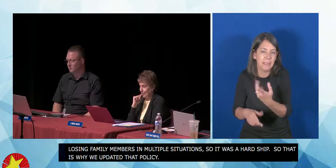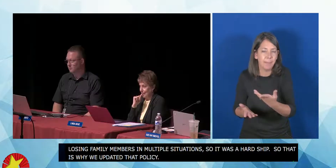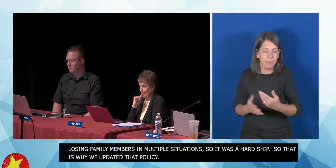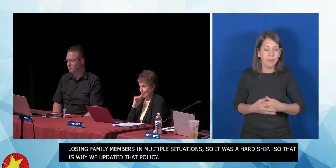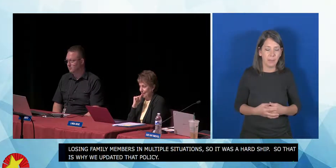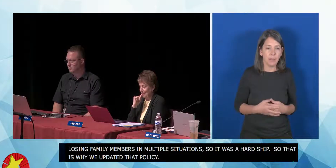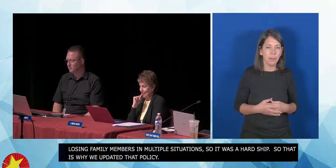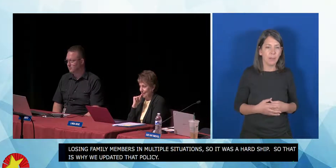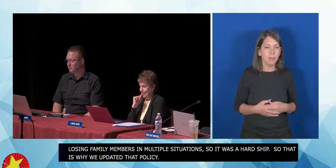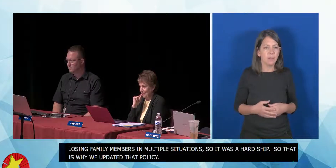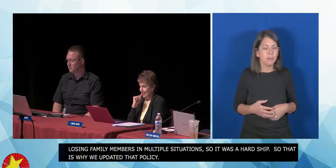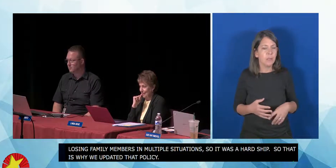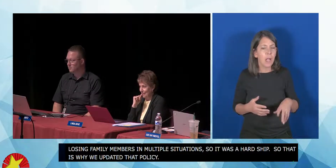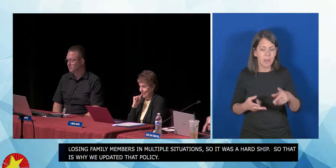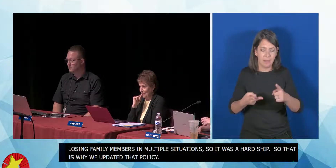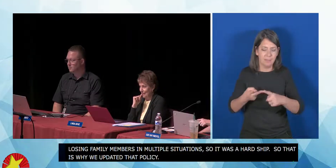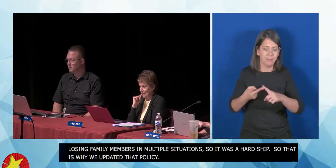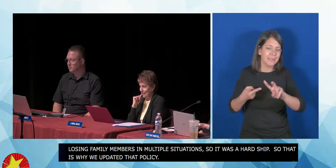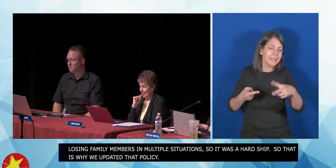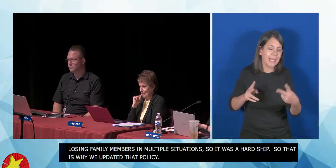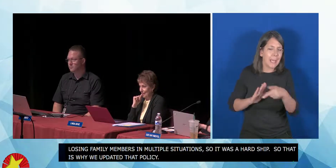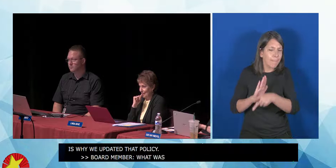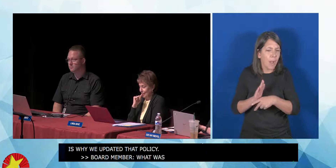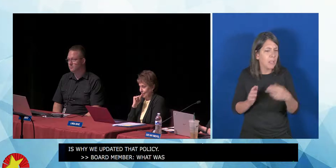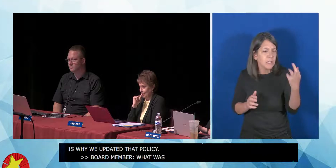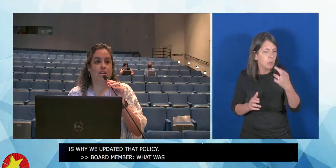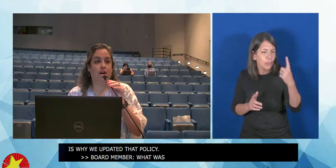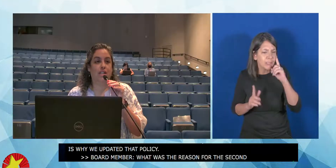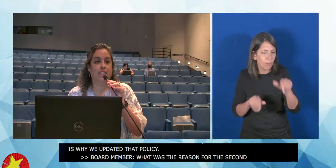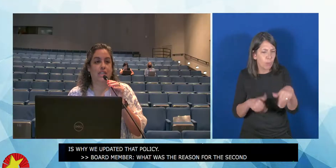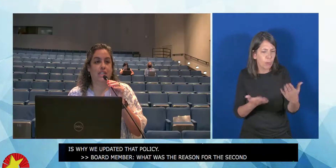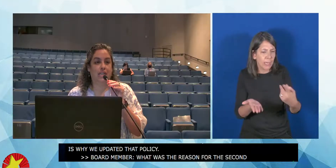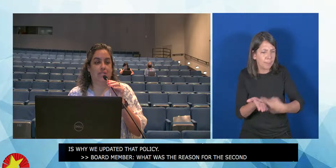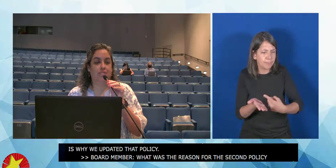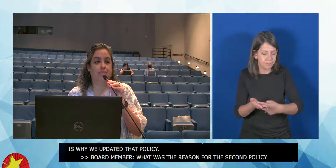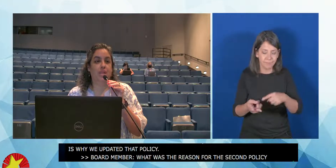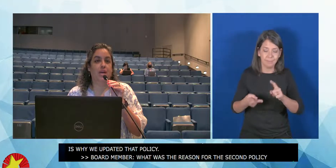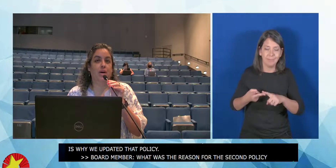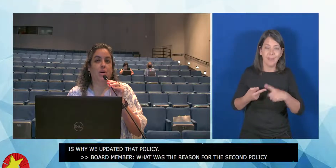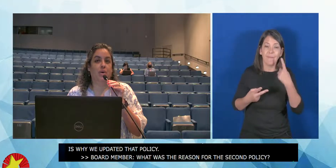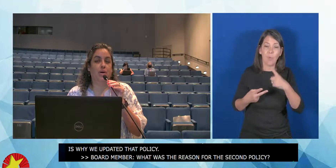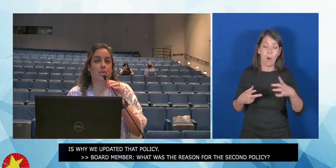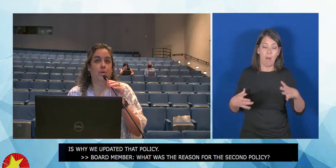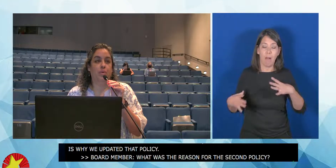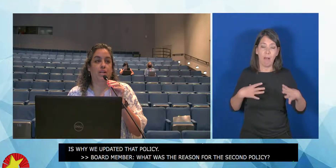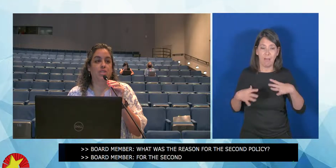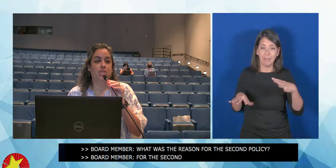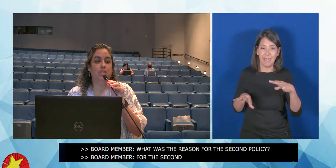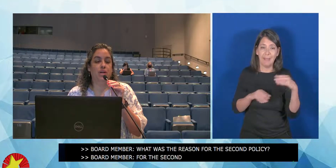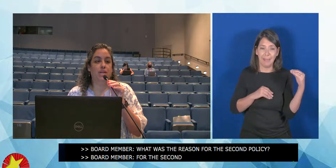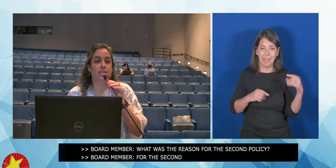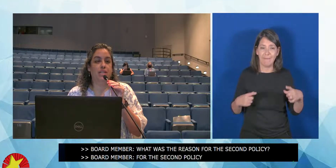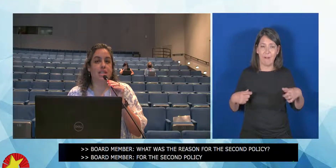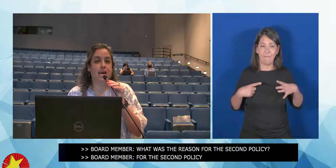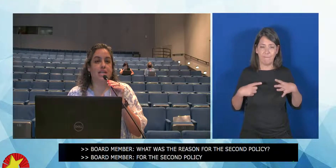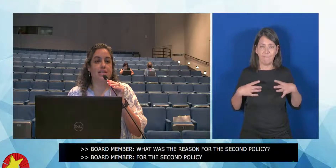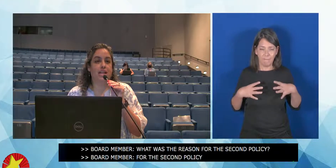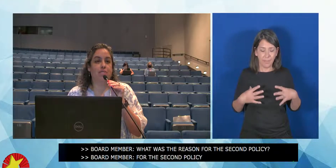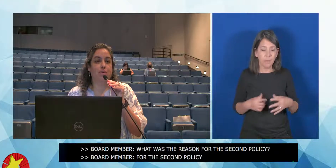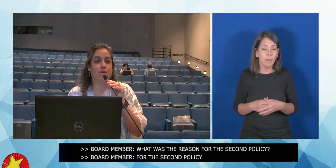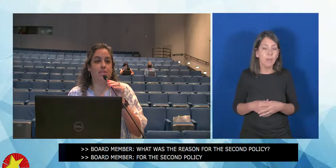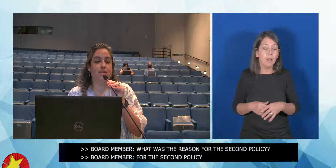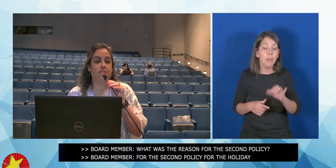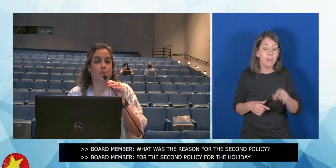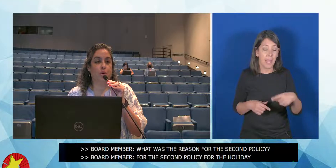And what was the reason for the second policy? So for the second policy, for the holiday leave, we wanted to address that